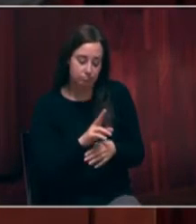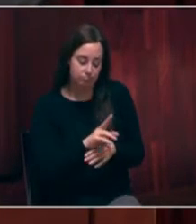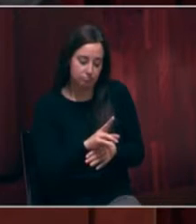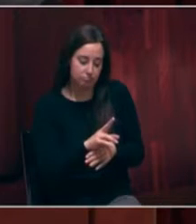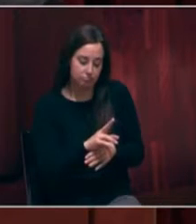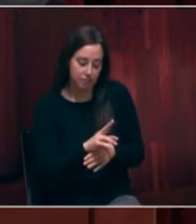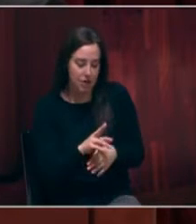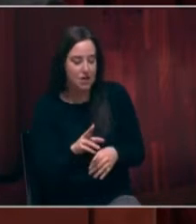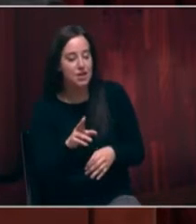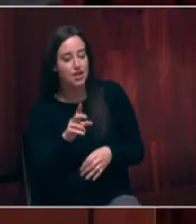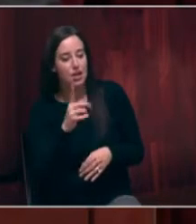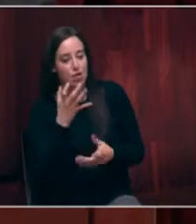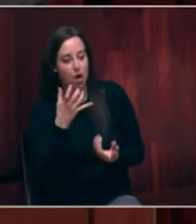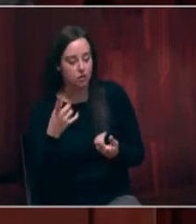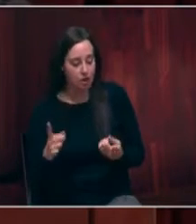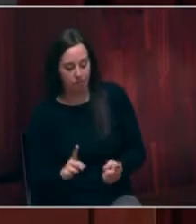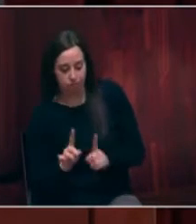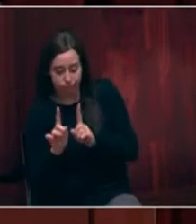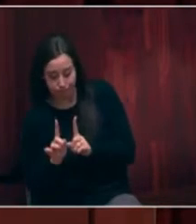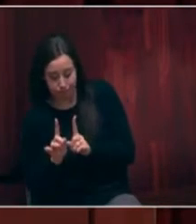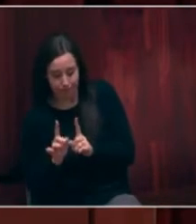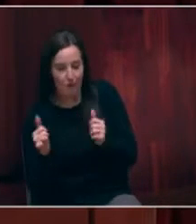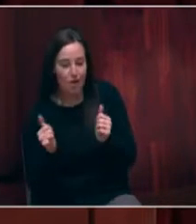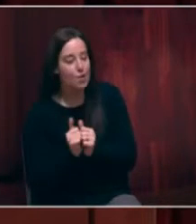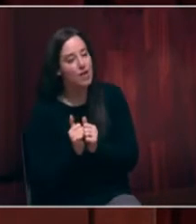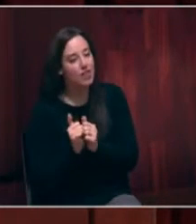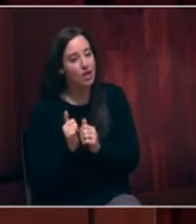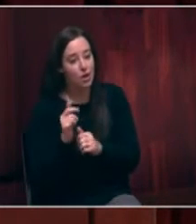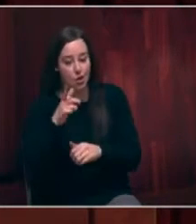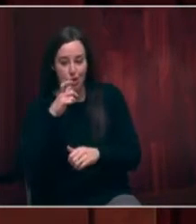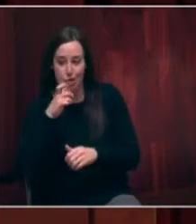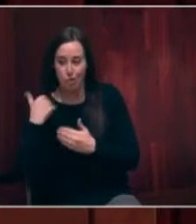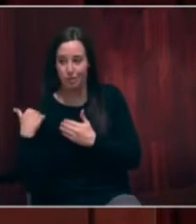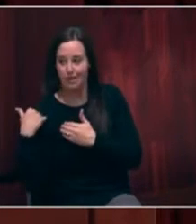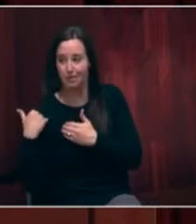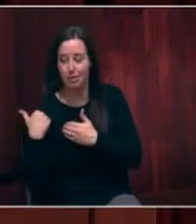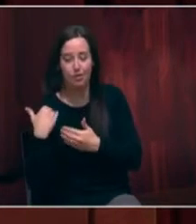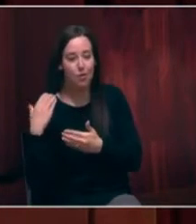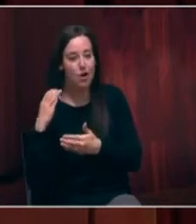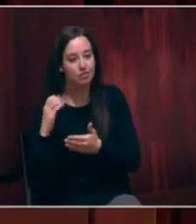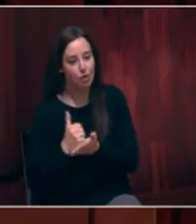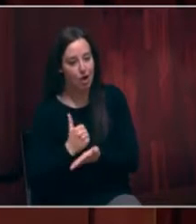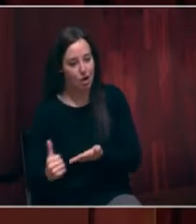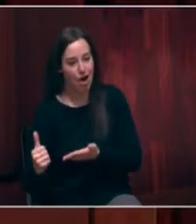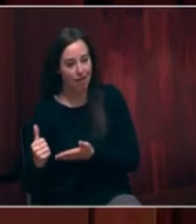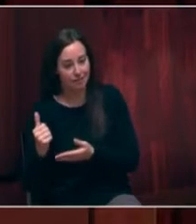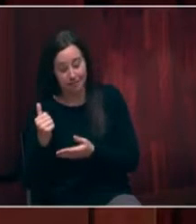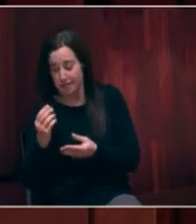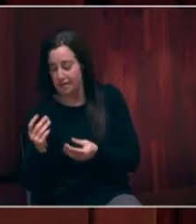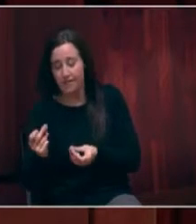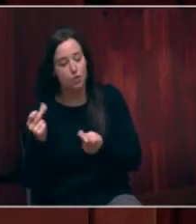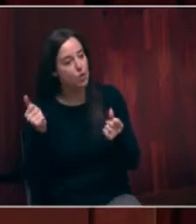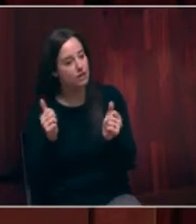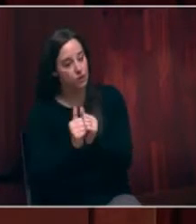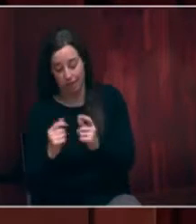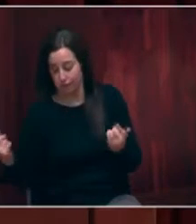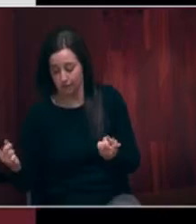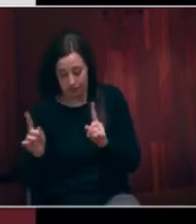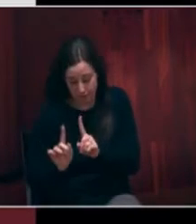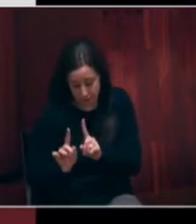next to you or on the phone so that they can right there enter their credit card information and be done with it. Quicker for them, quicker for you.